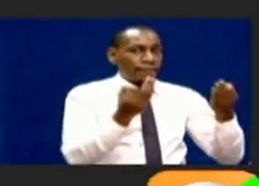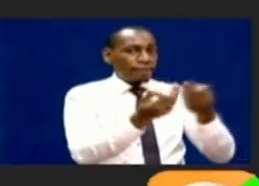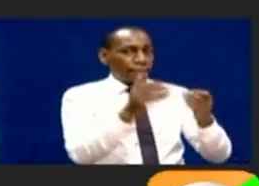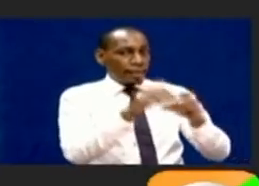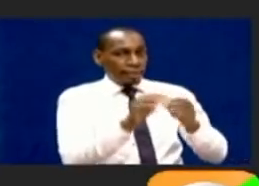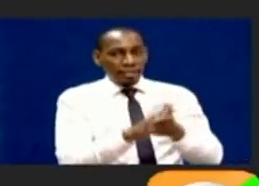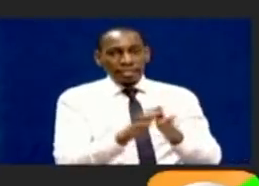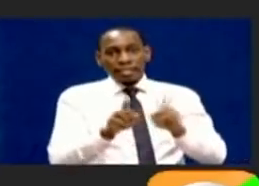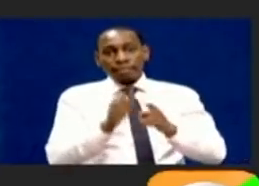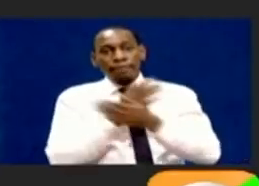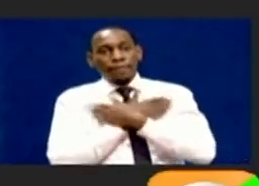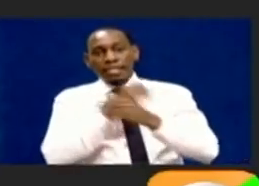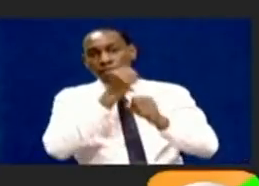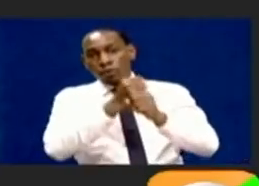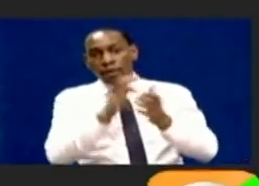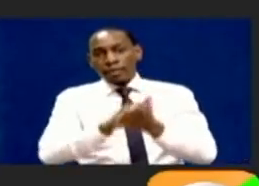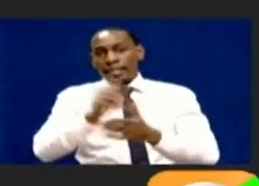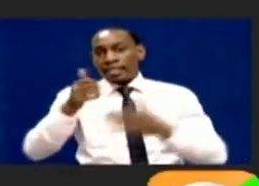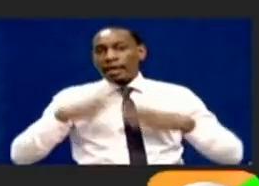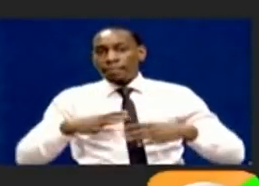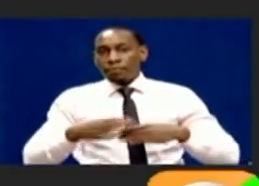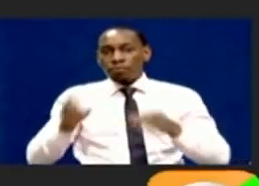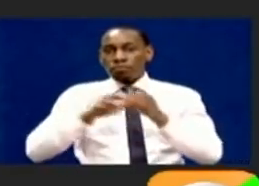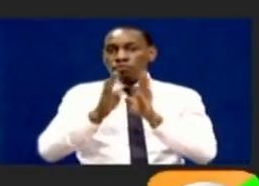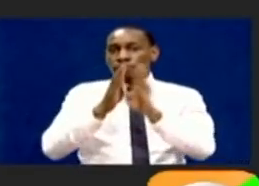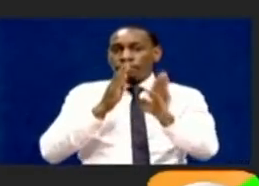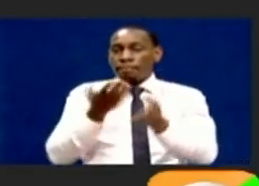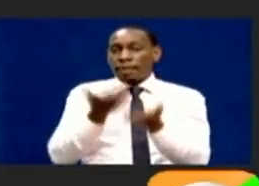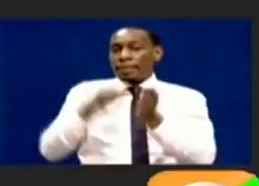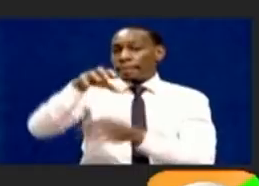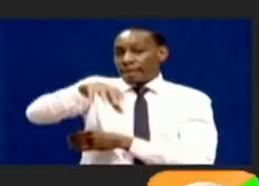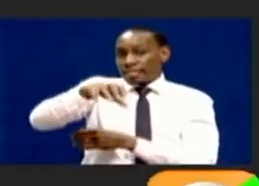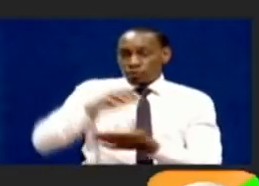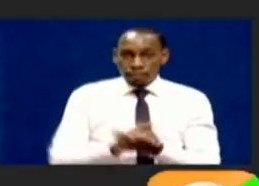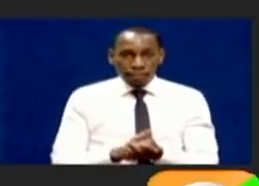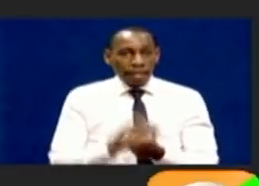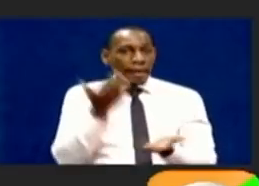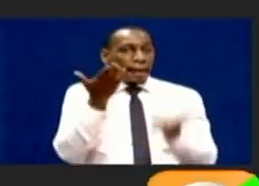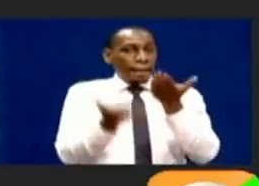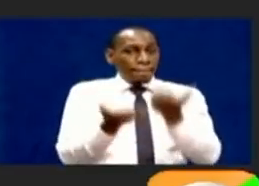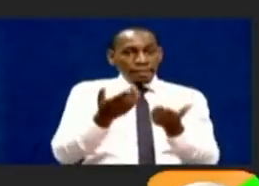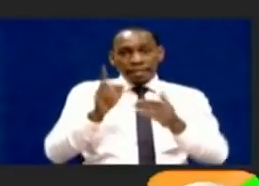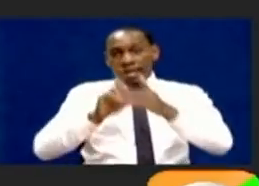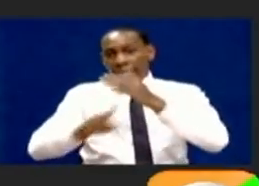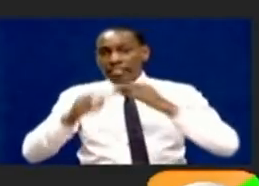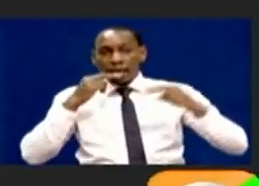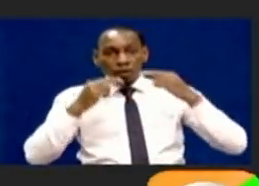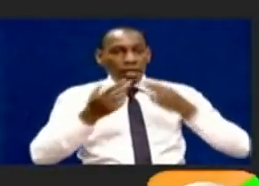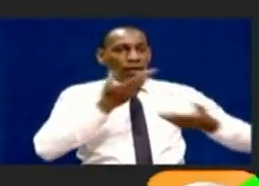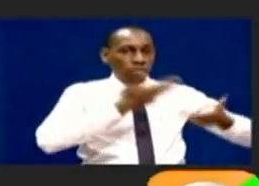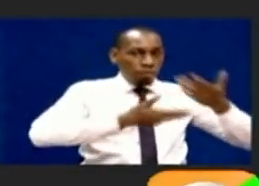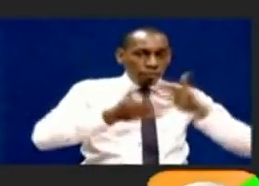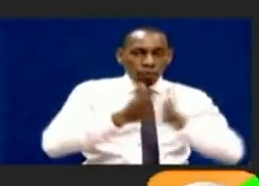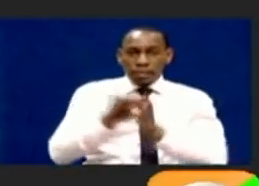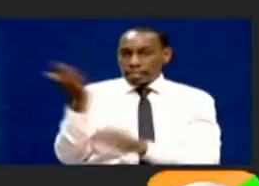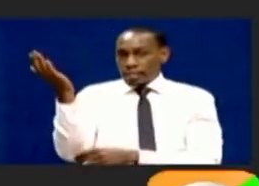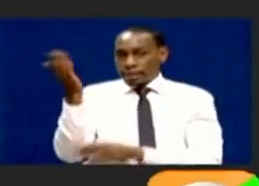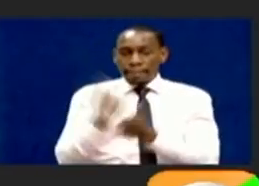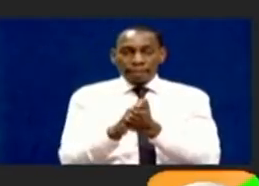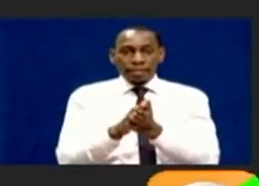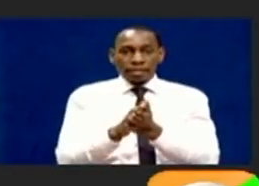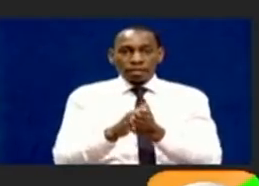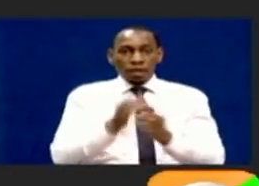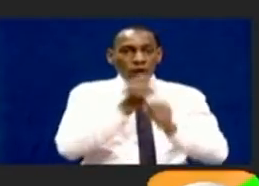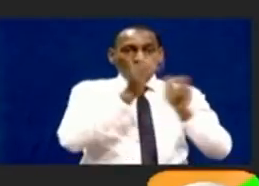members, colleagues at work, fellow passengers in a bus or a matatu. Perhaps they will go to a restaurant and chat with a waiter or a